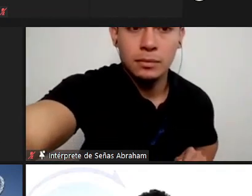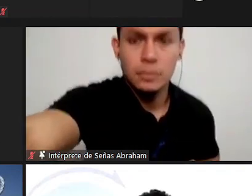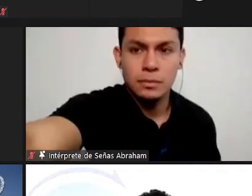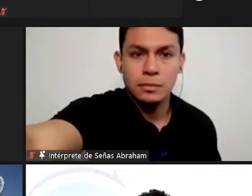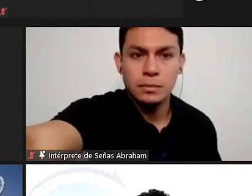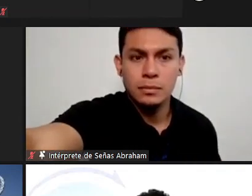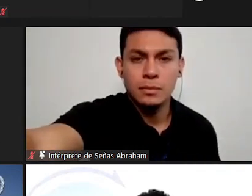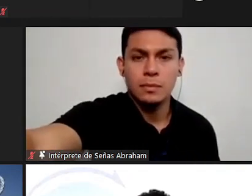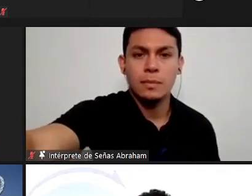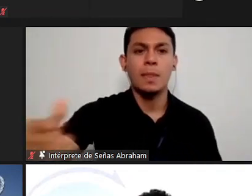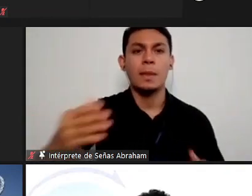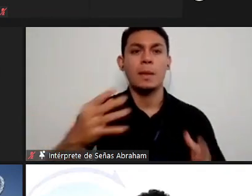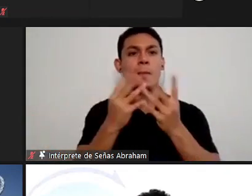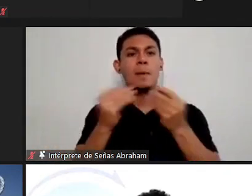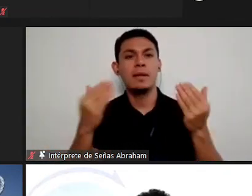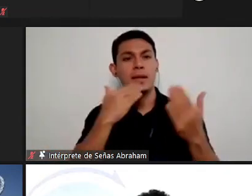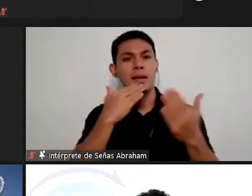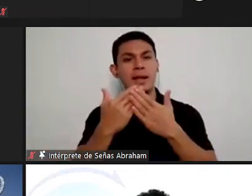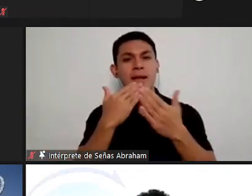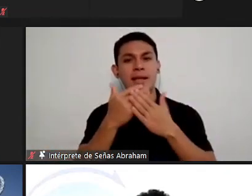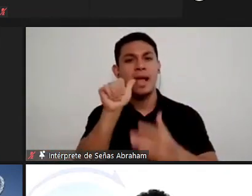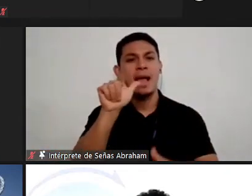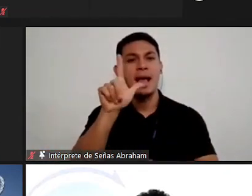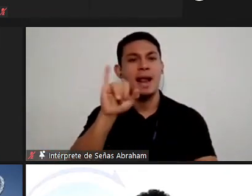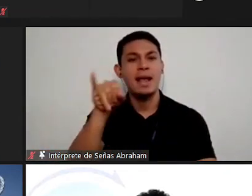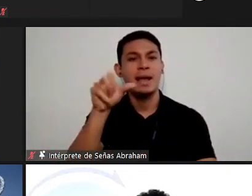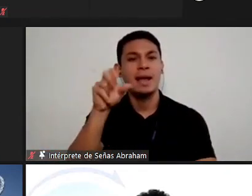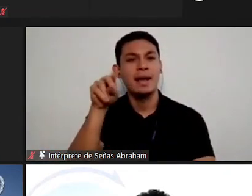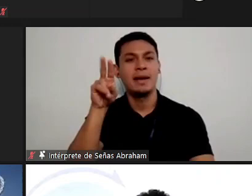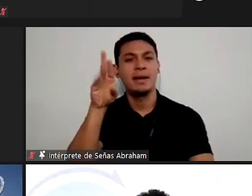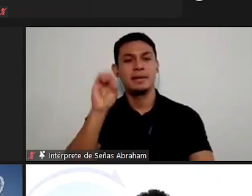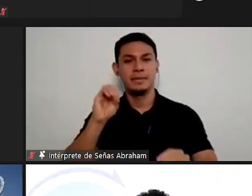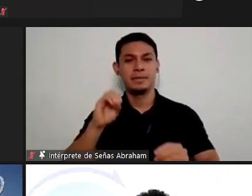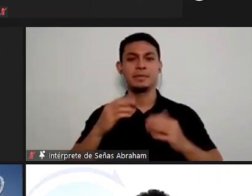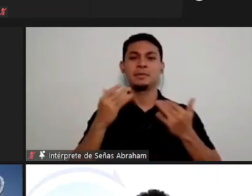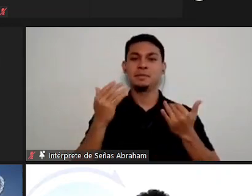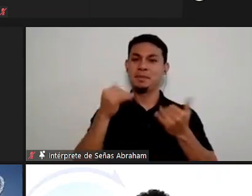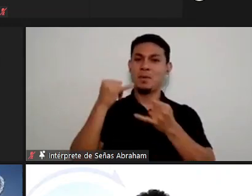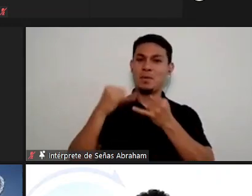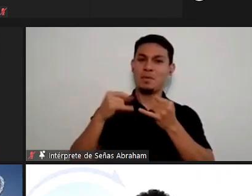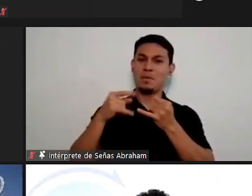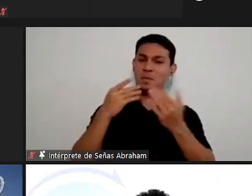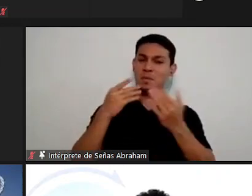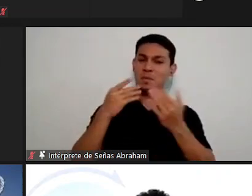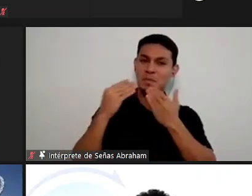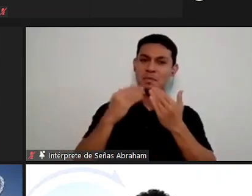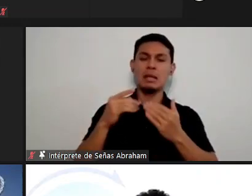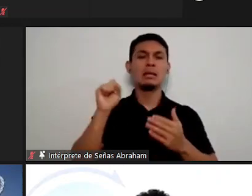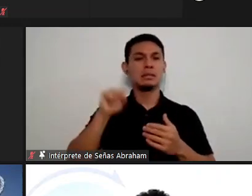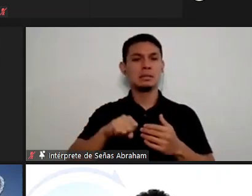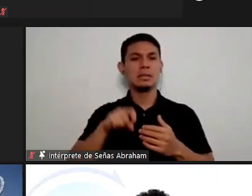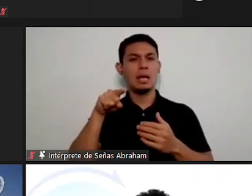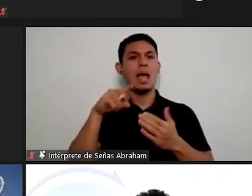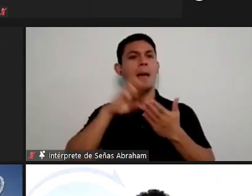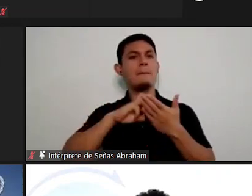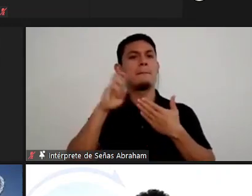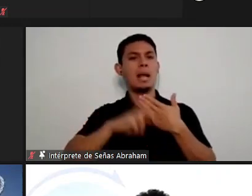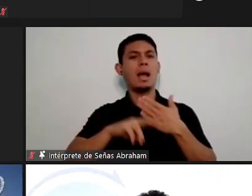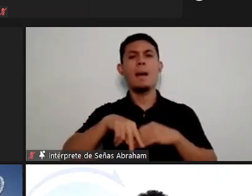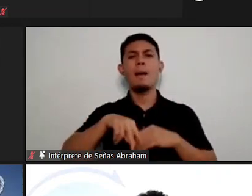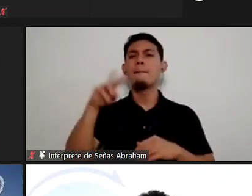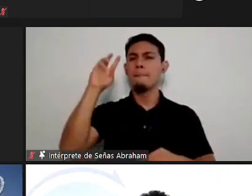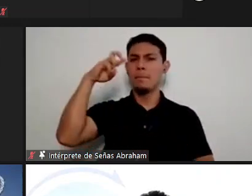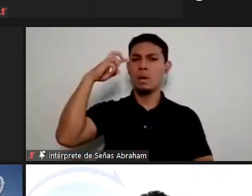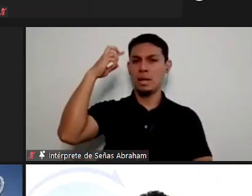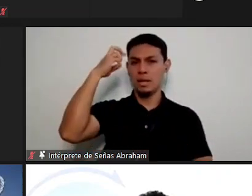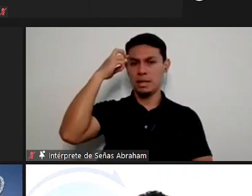thank you alejandro and i have seen this intervention the fact that you give her this